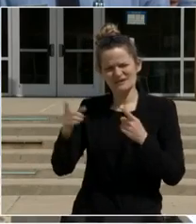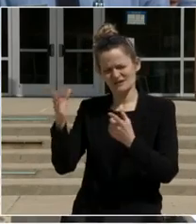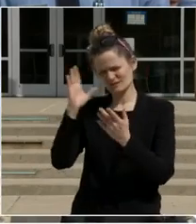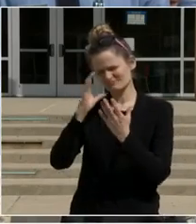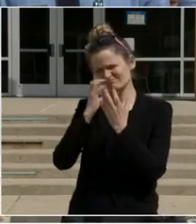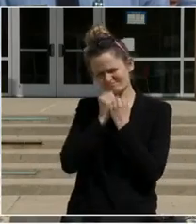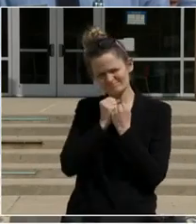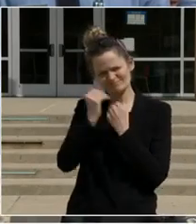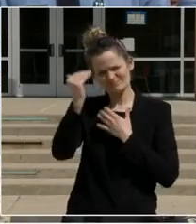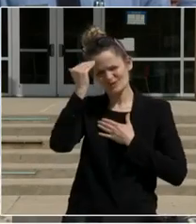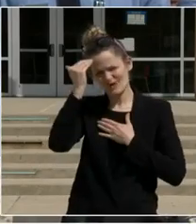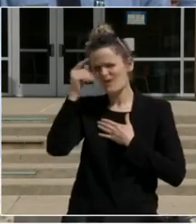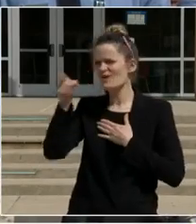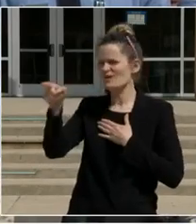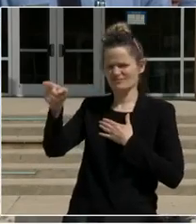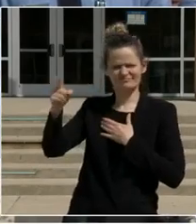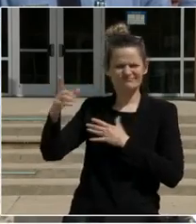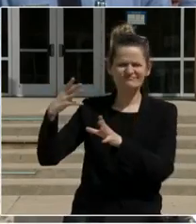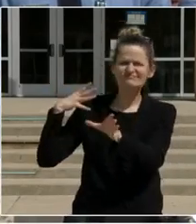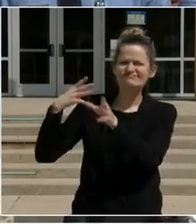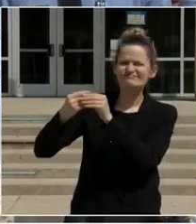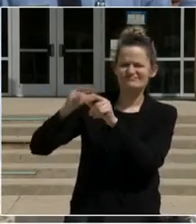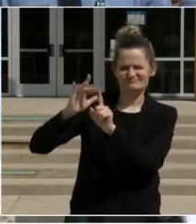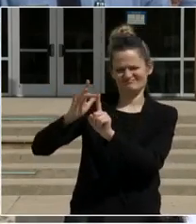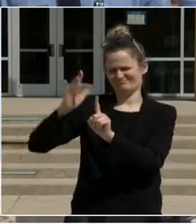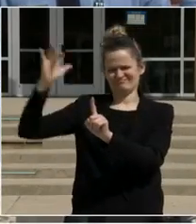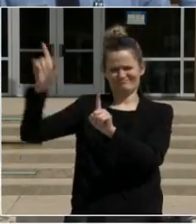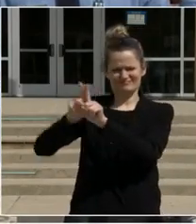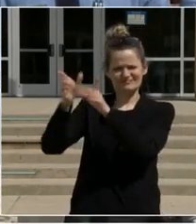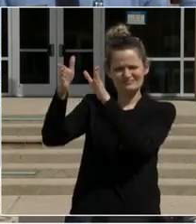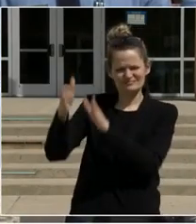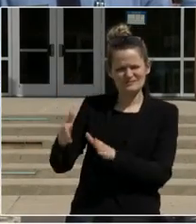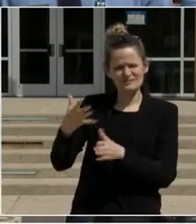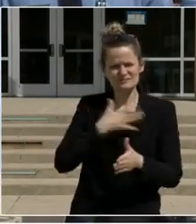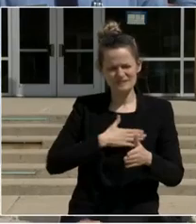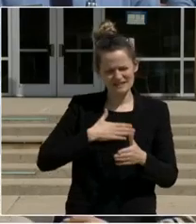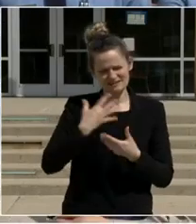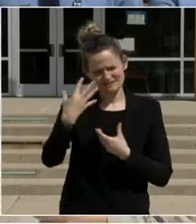bright light. So please join me in a moment of silence.